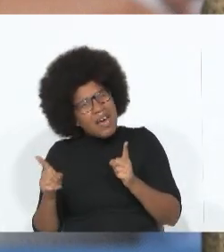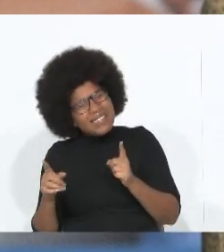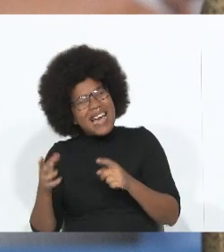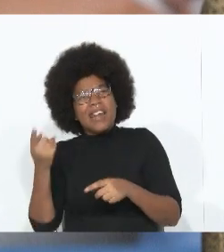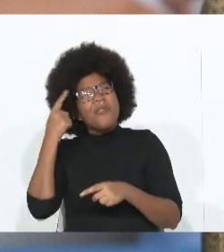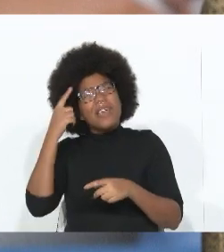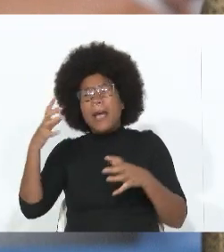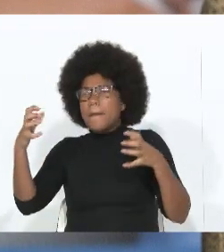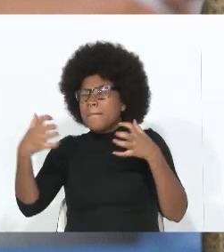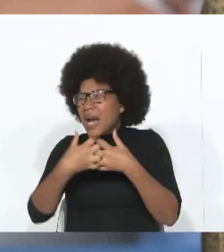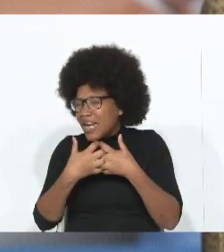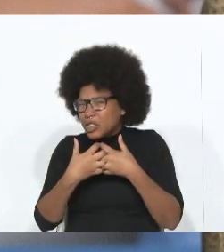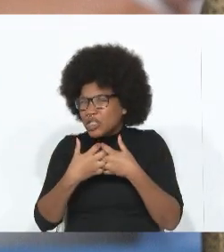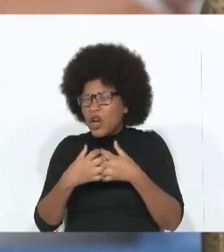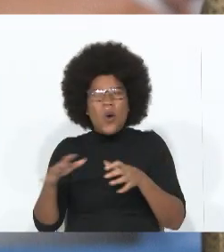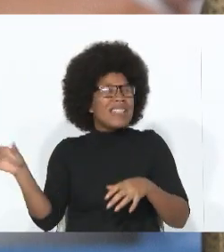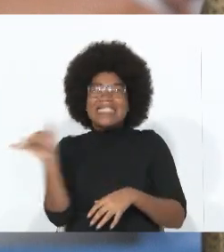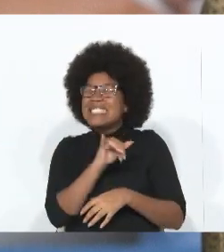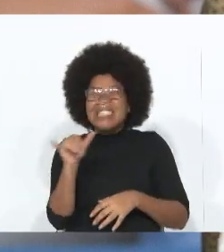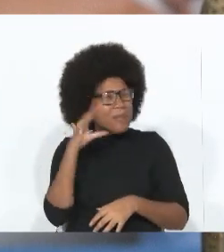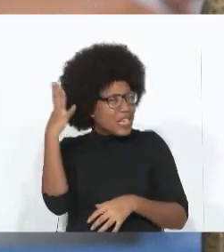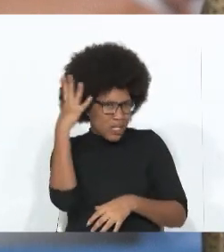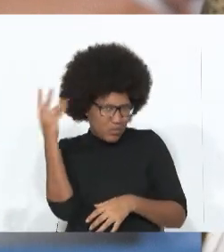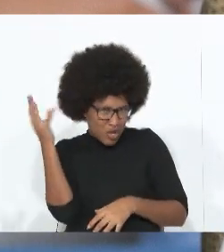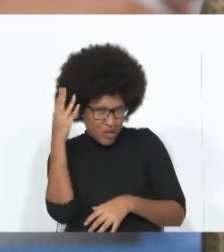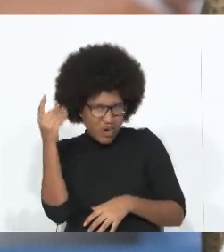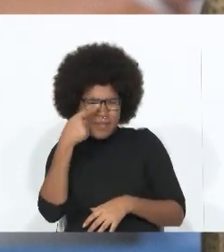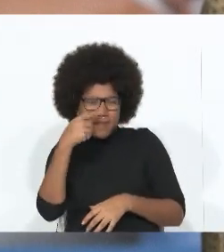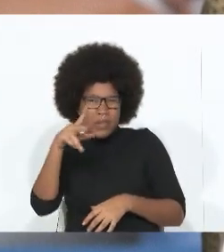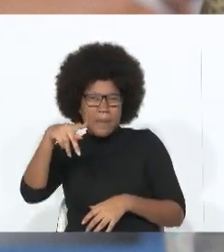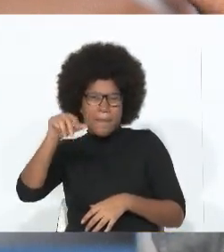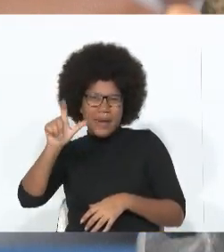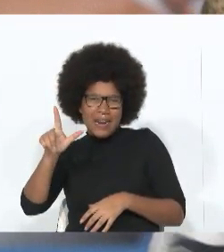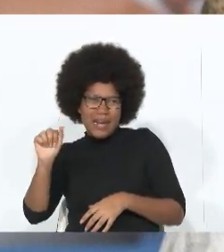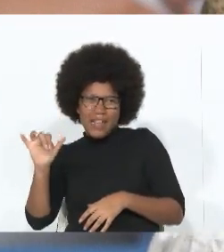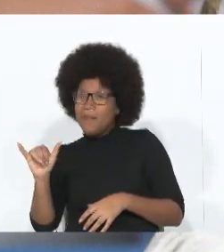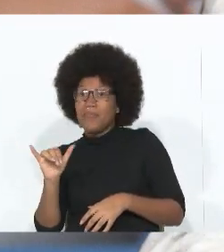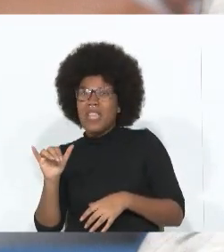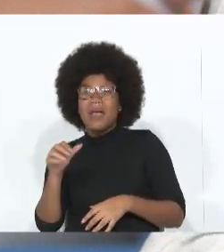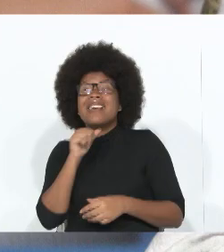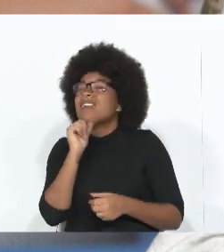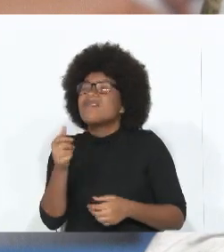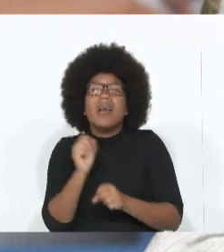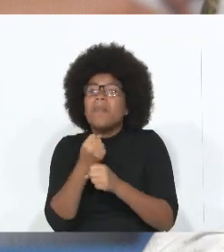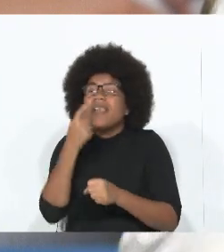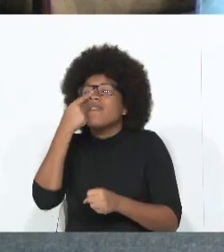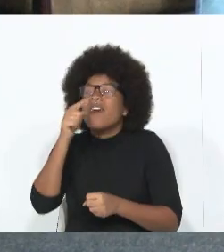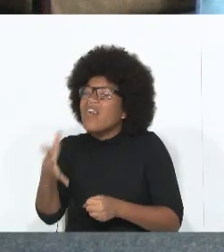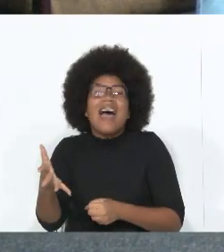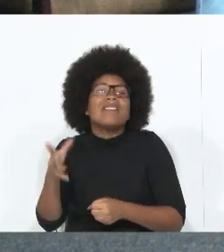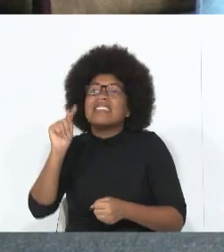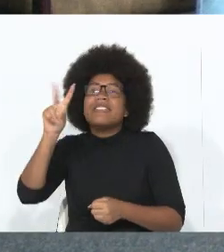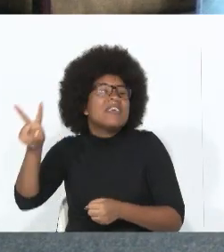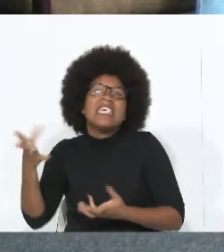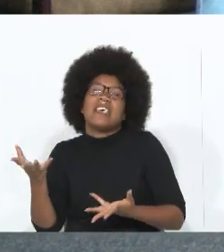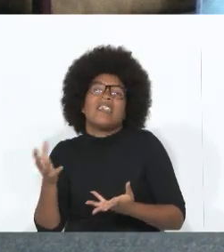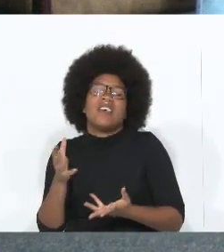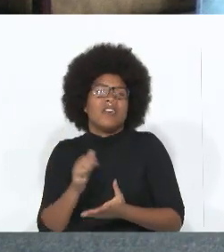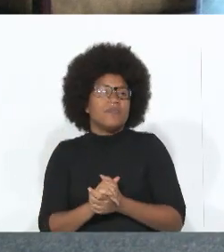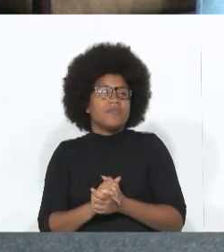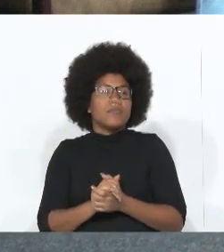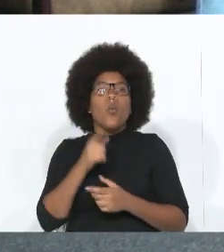to the productions. No, it can't. Because it make for that. And one thing about that process